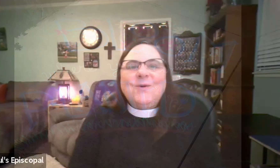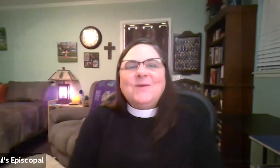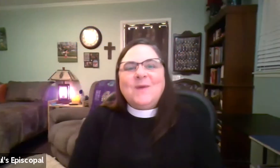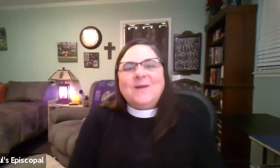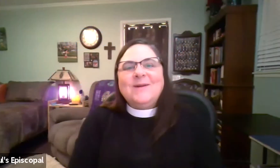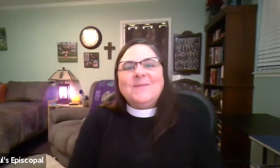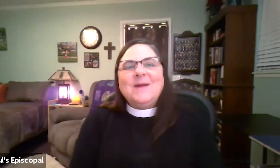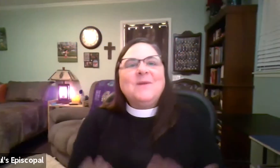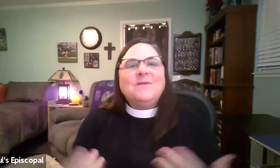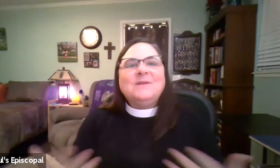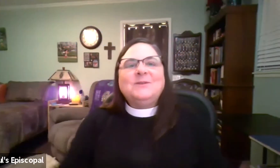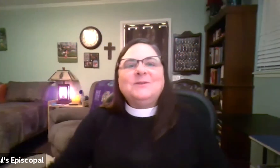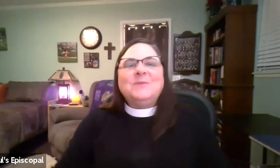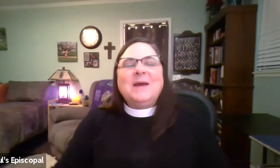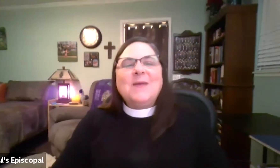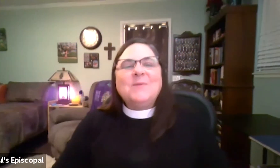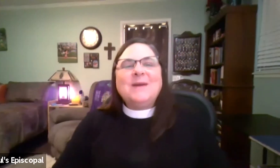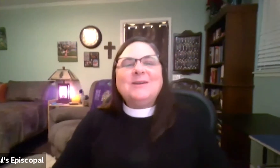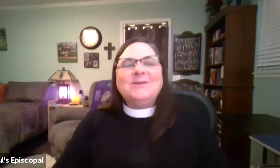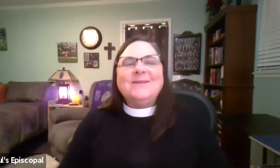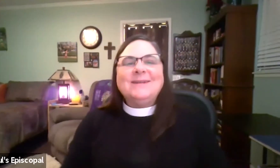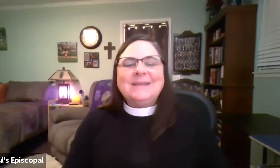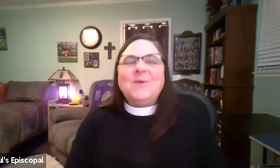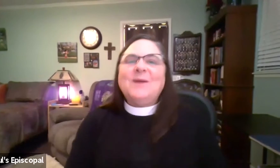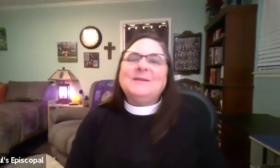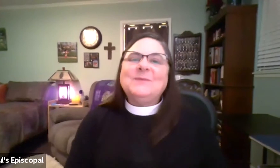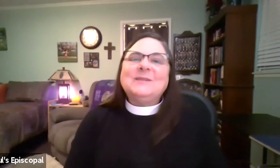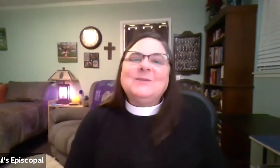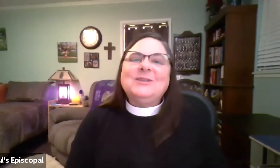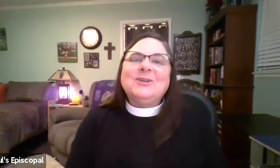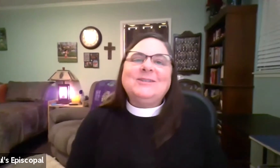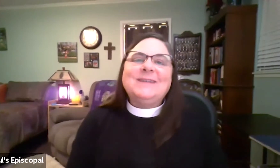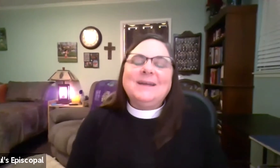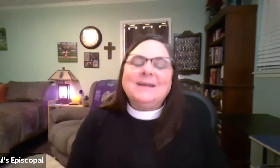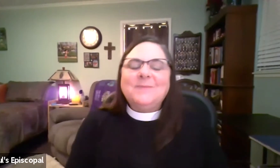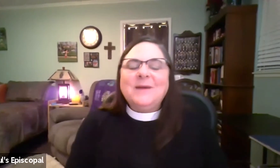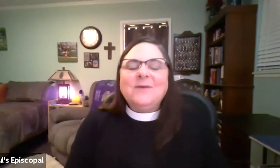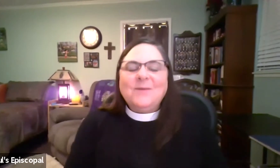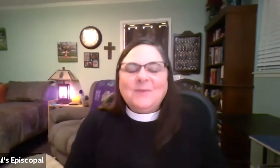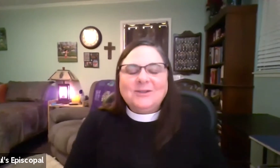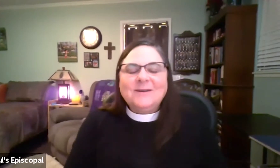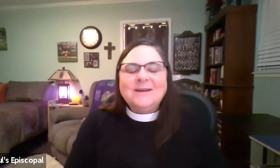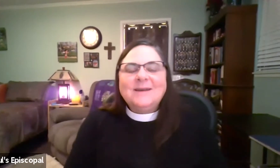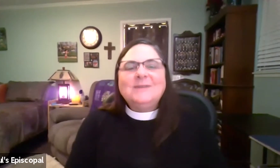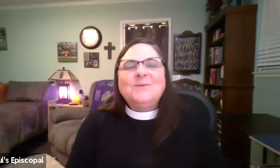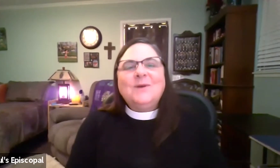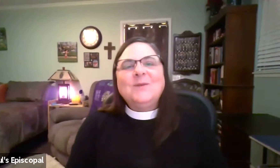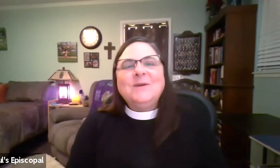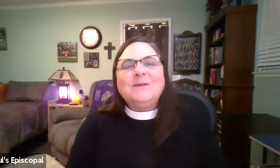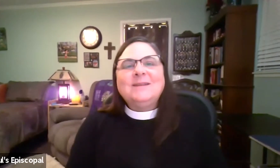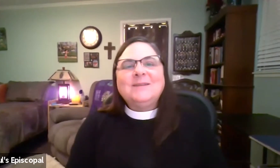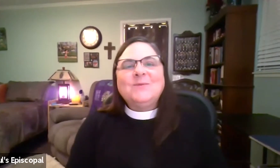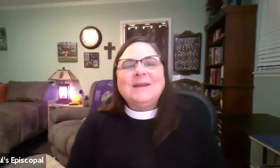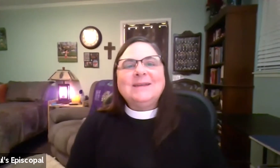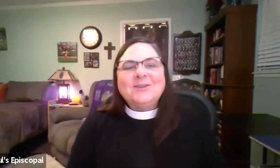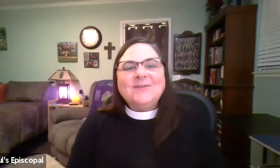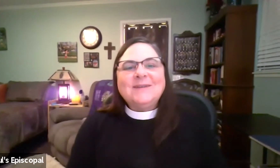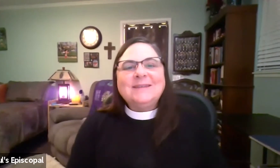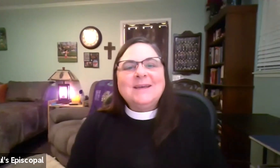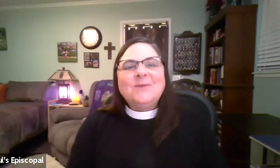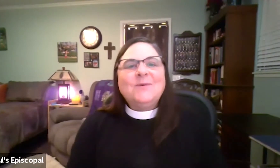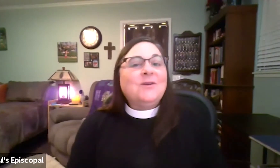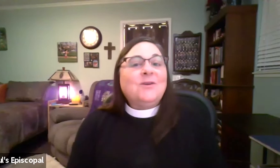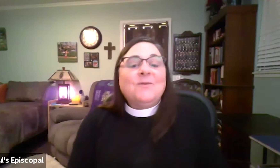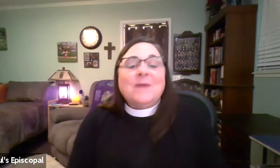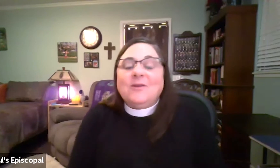Hello and welcome. I'm Reverend Susan Beck. I'm the rector here at St. Paul's Episcopal Church, and it is my great pleasure to welcome you to this morning's